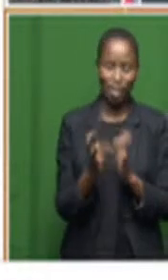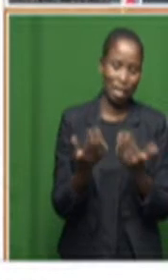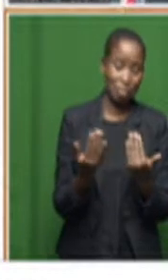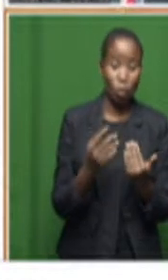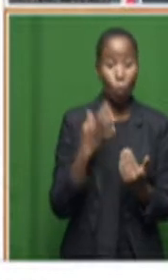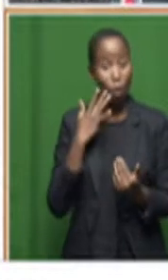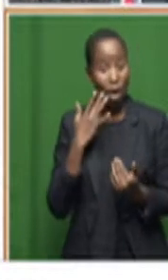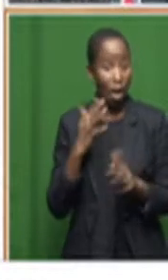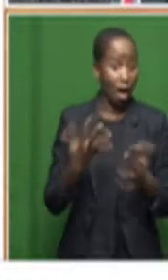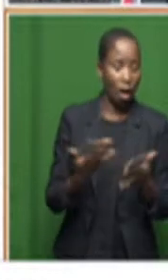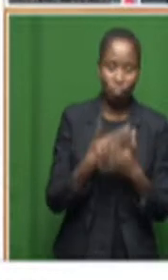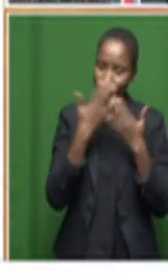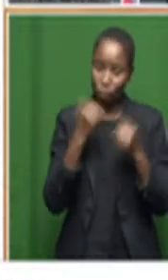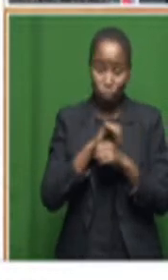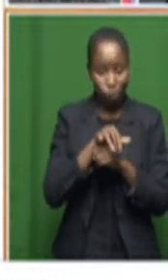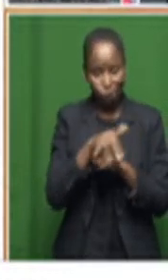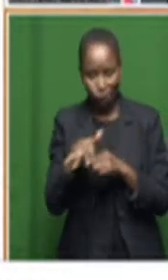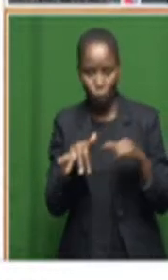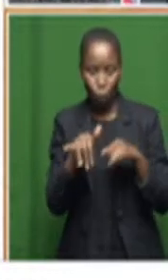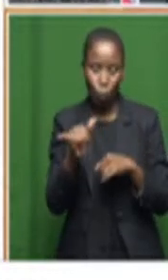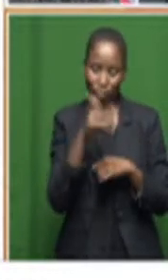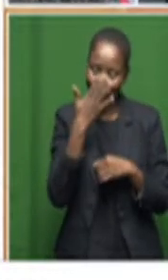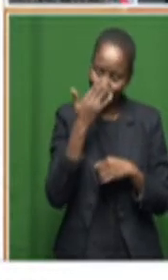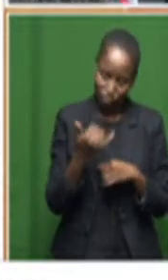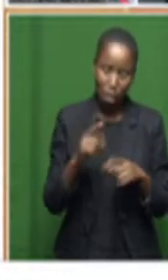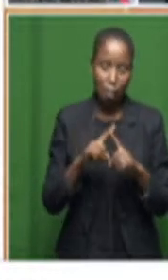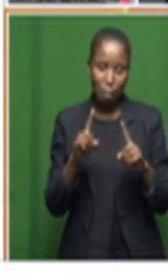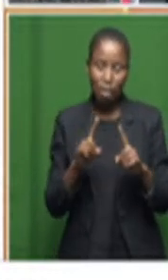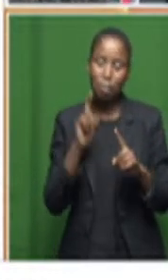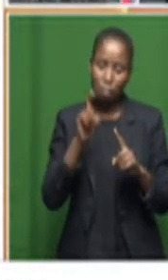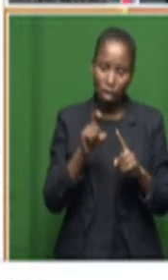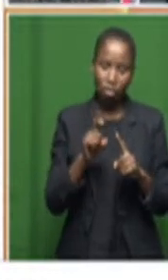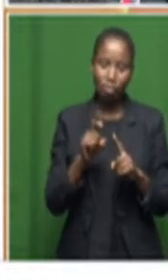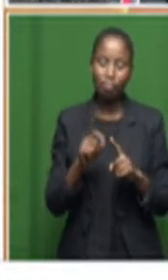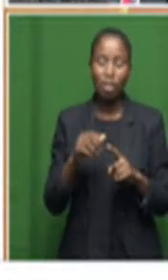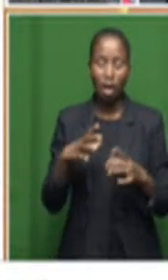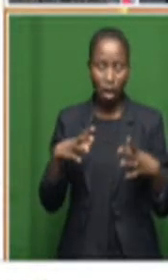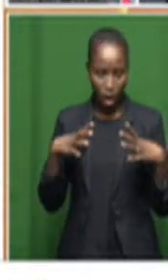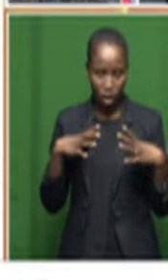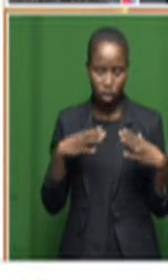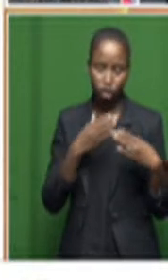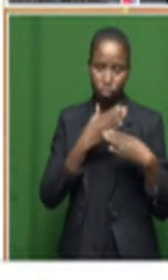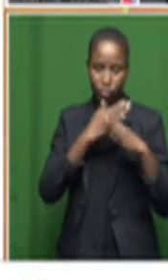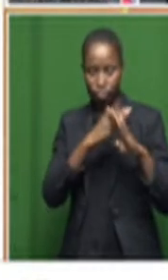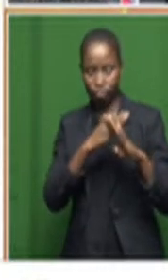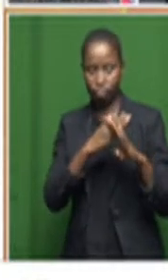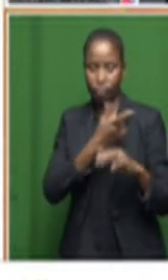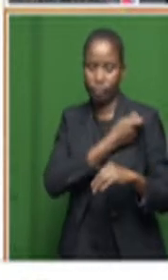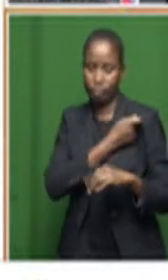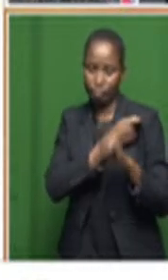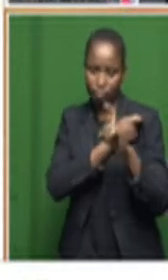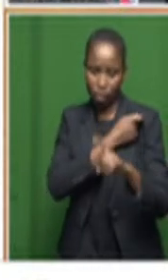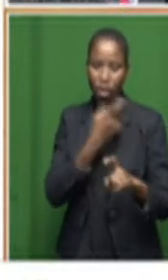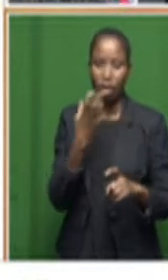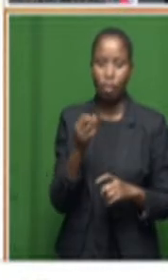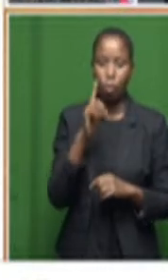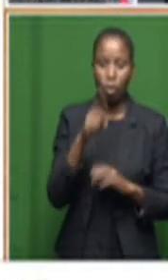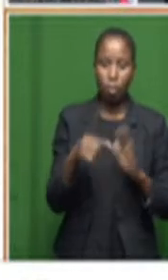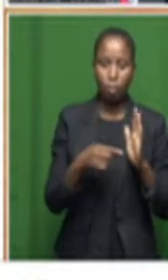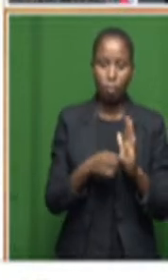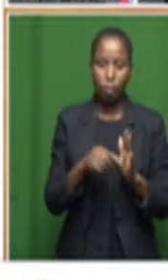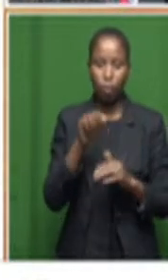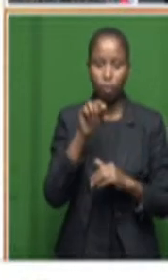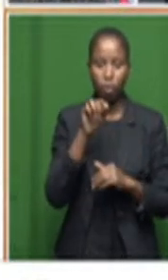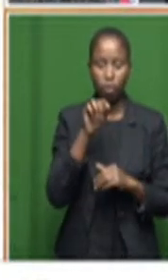which variant, but we need to protect ourselves by vaccinating. So we have had 9.185 vaccinations up